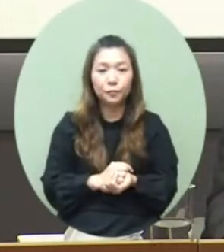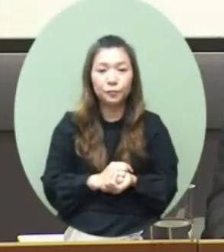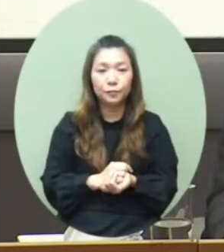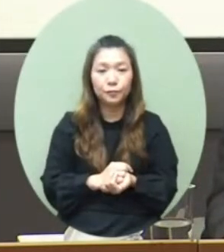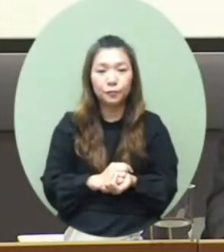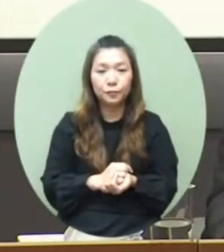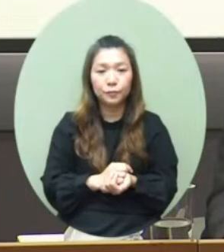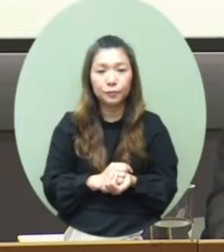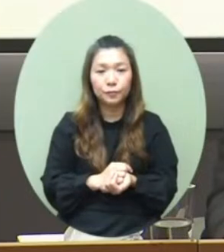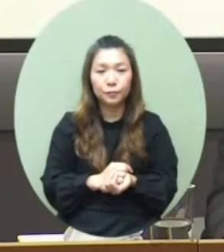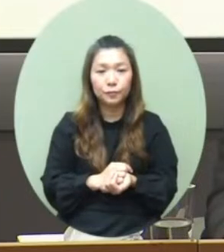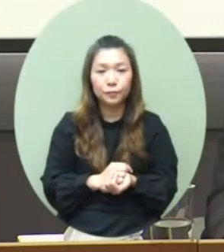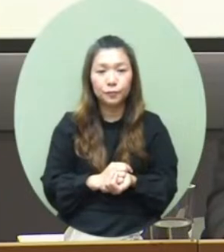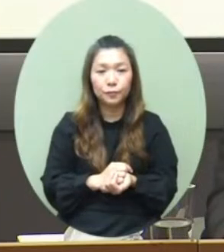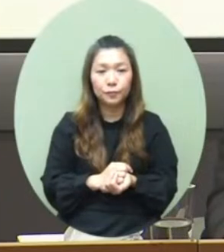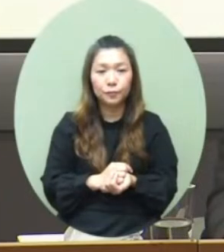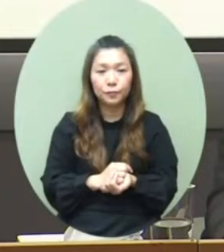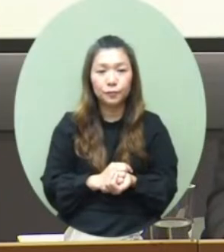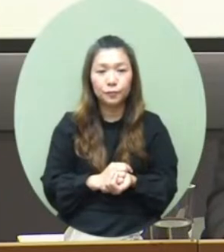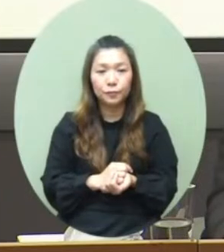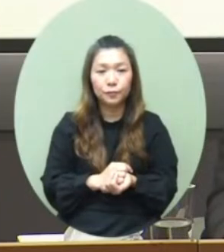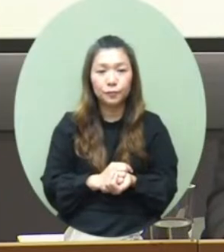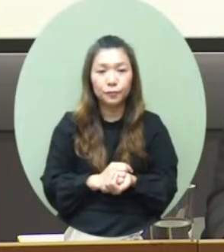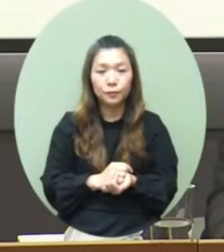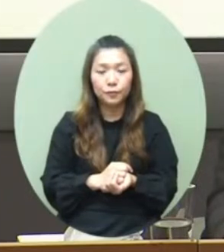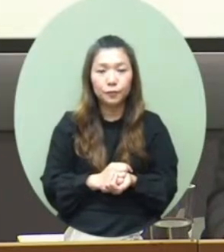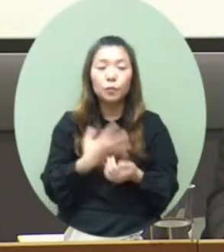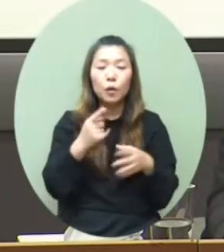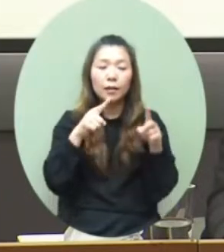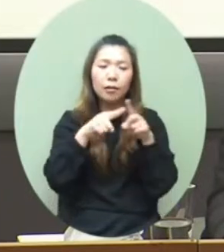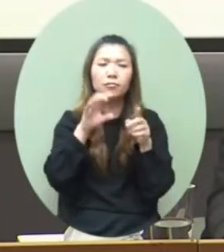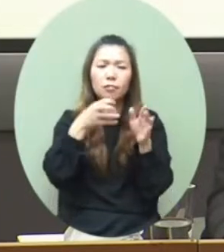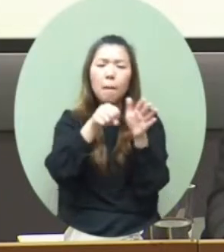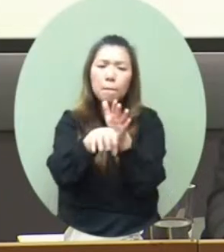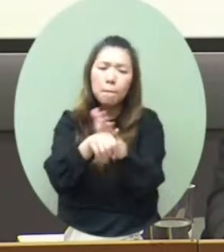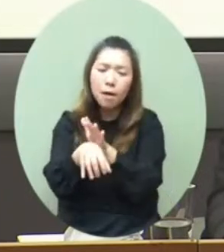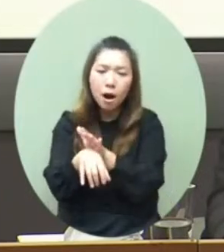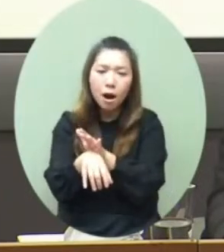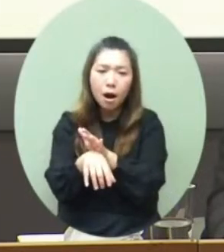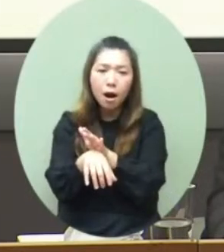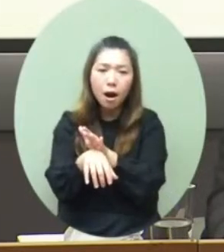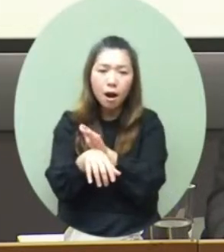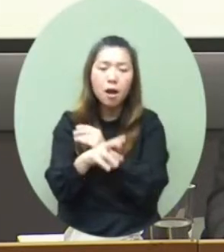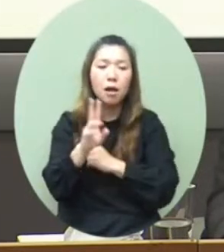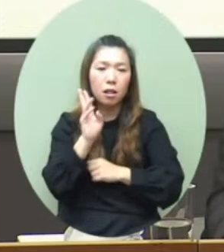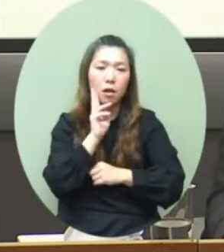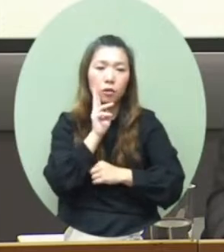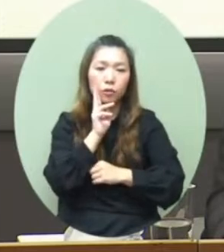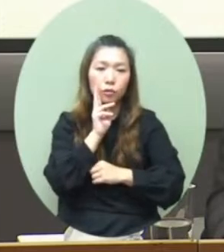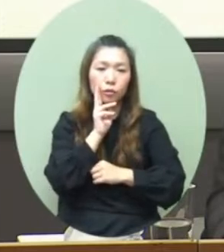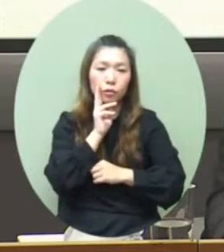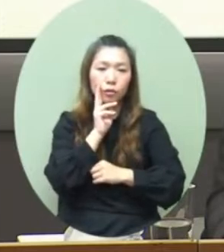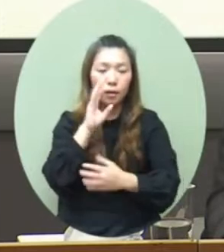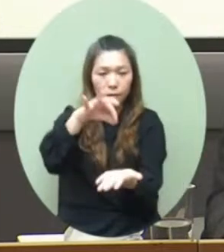event, we say, for example, for the district-based event, we